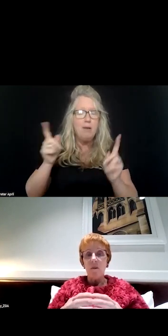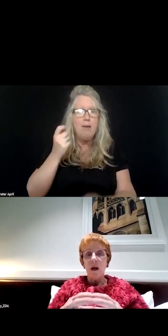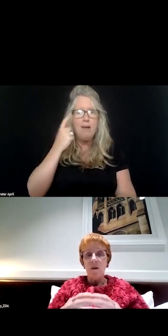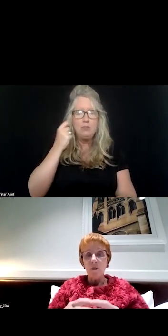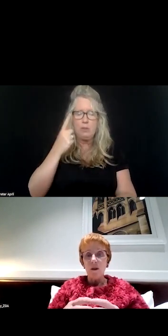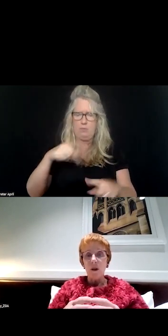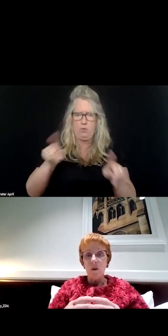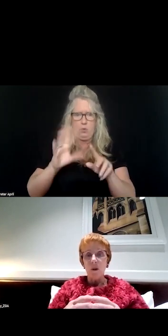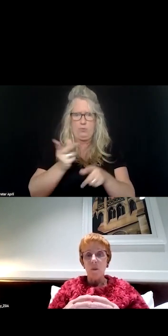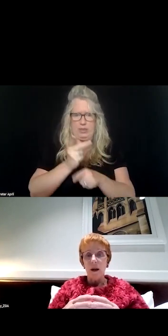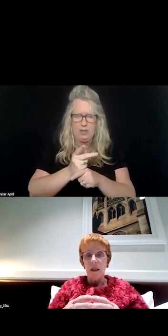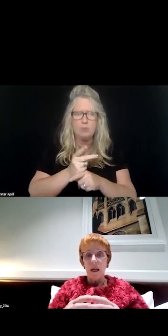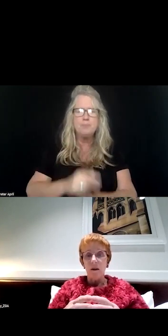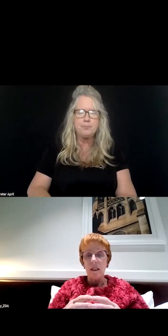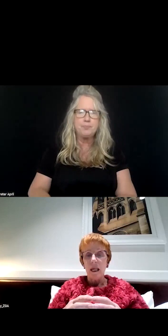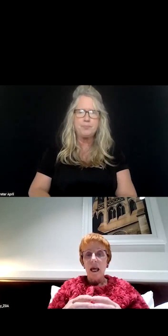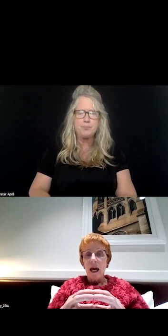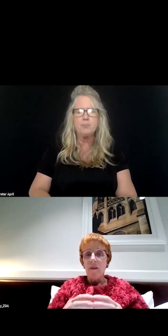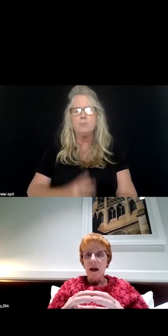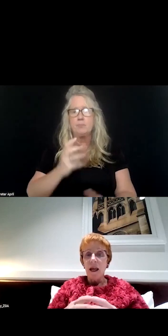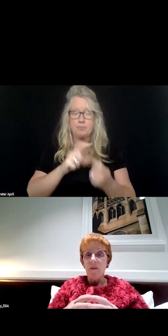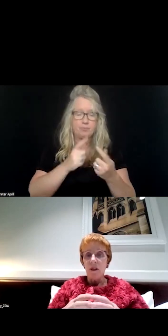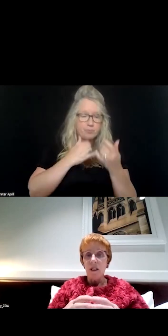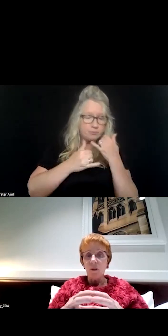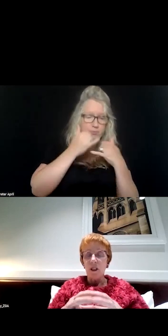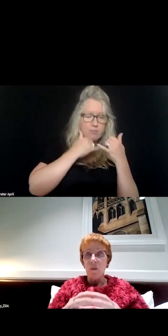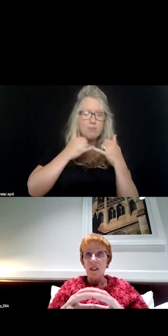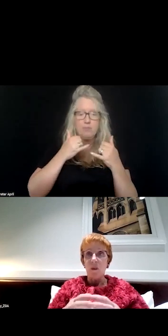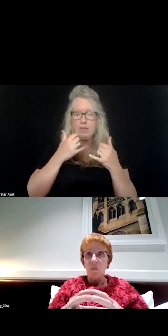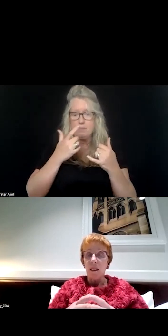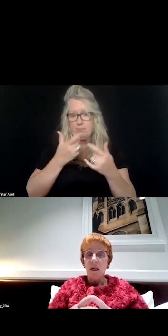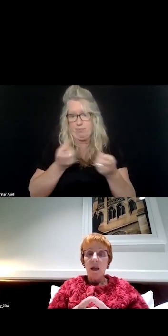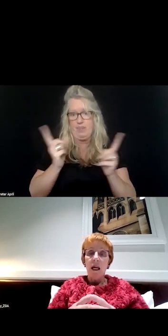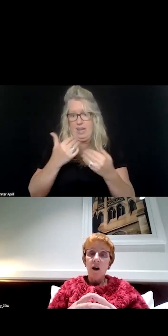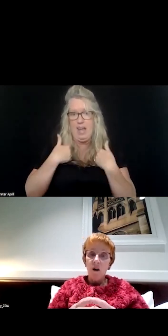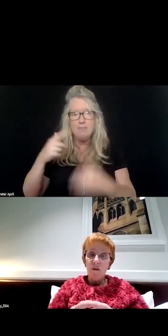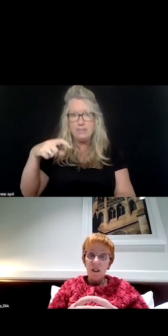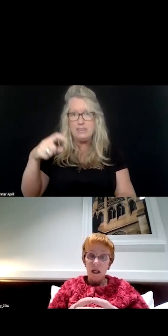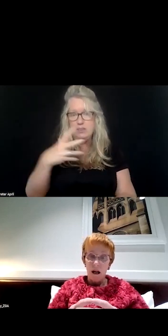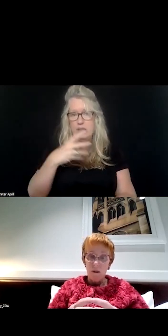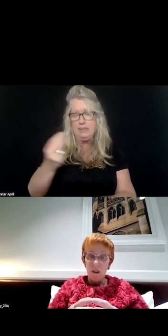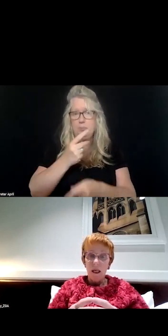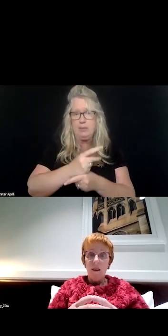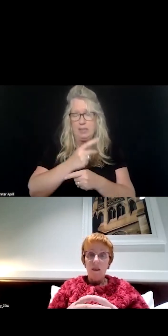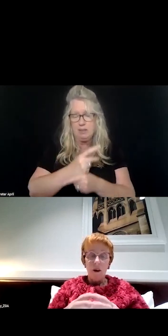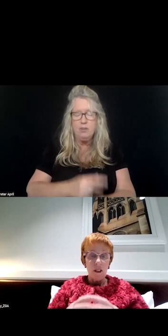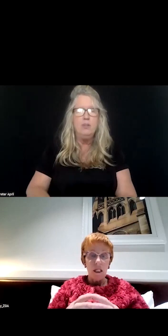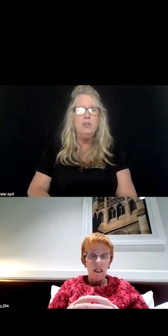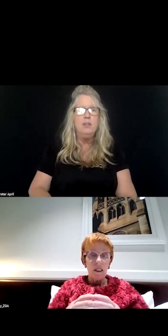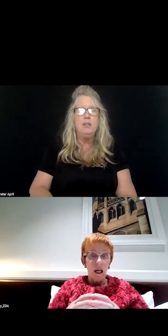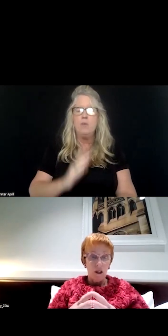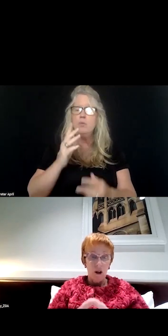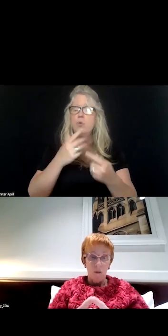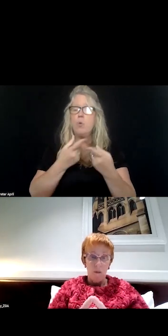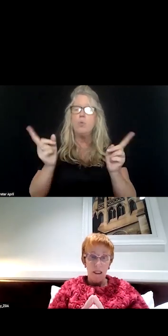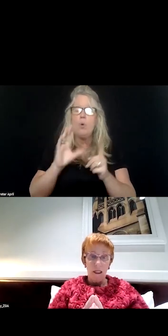care for them are also wounded by the errors, and they have needs which must be met. And oftentimes those